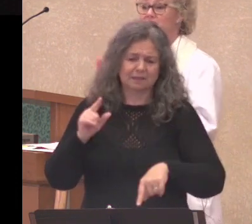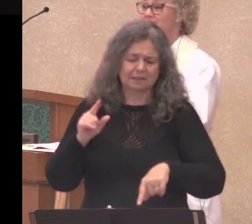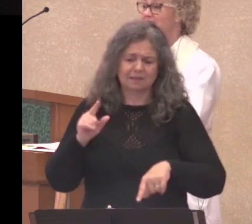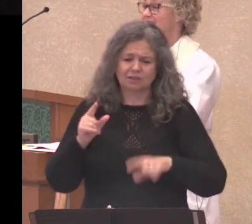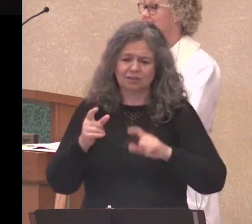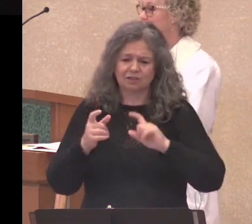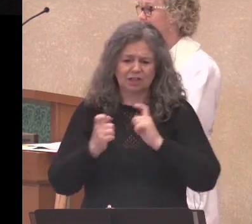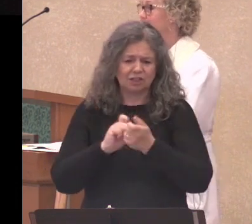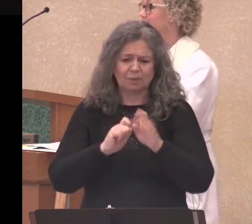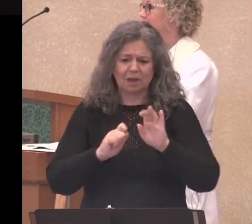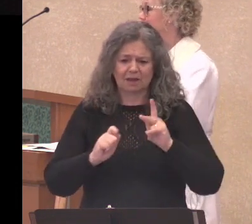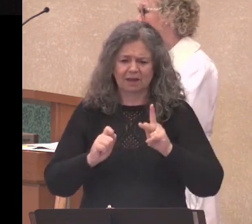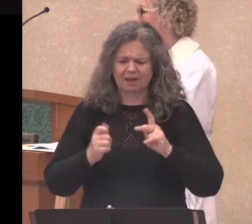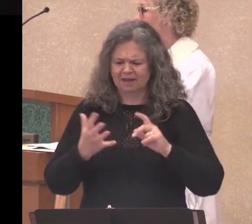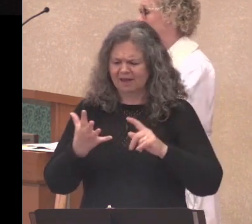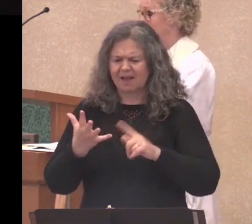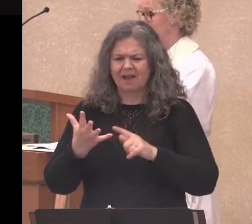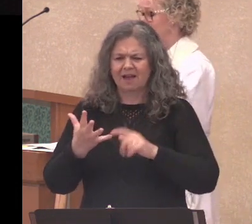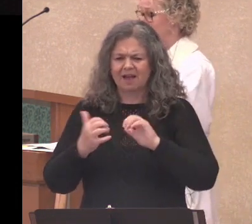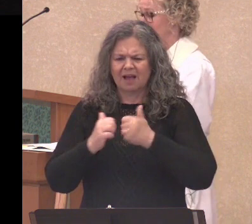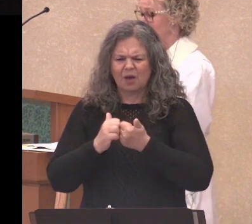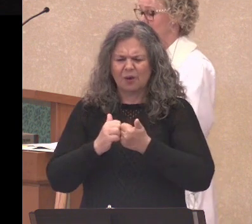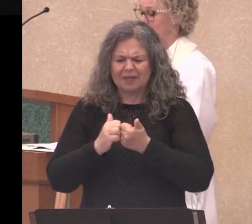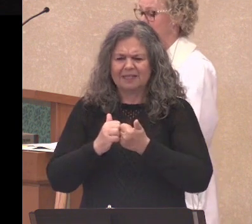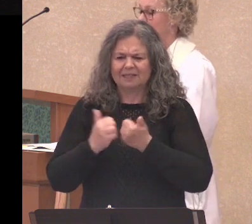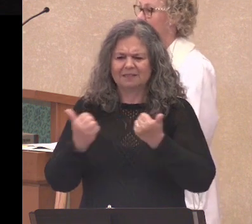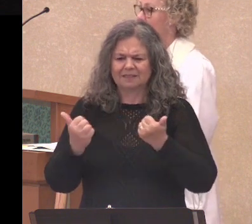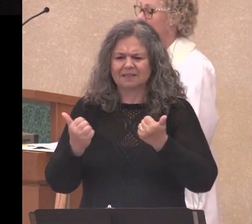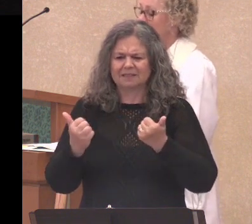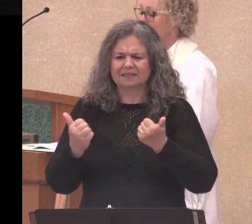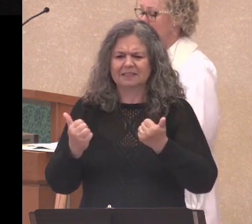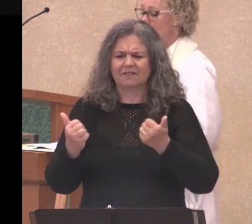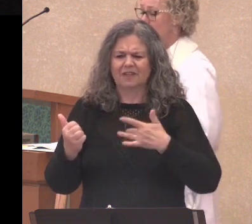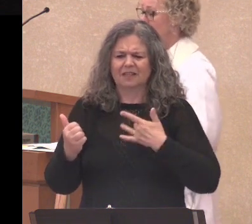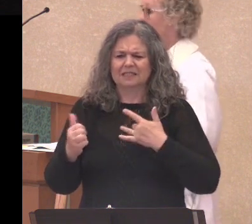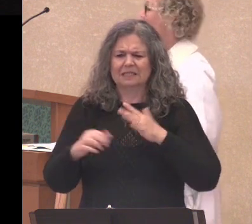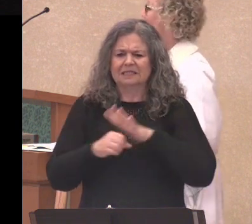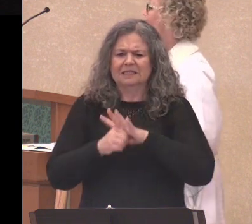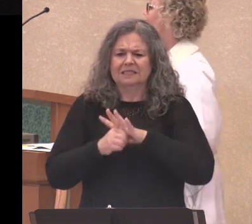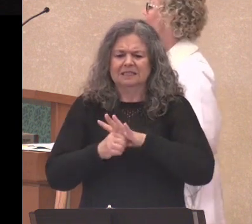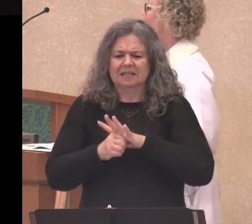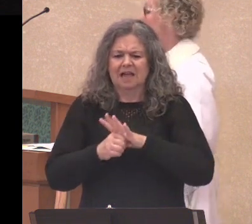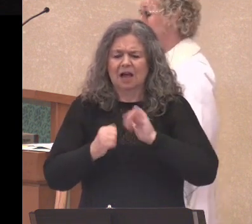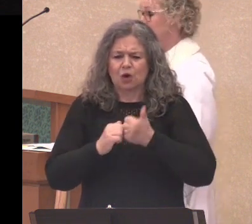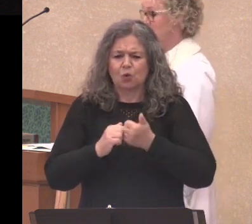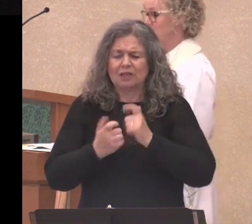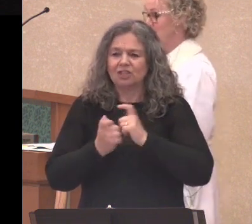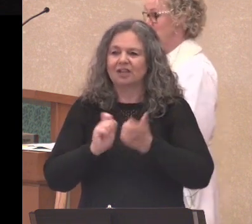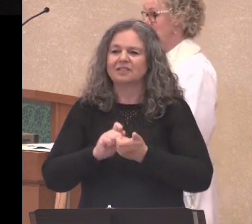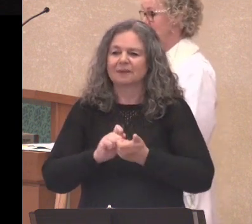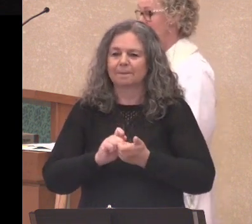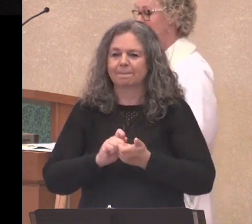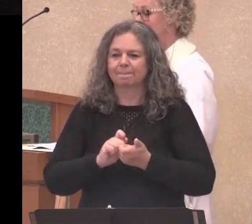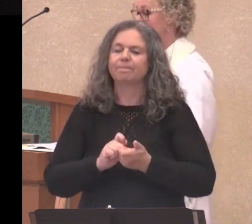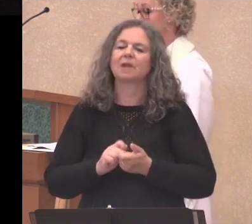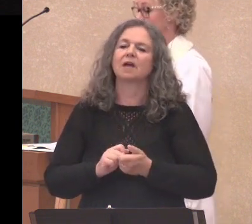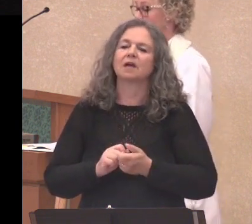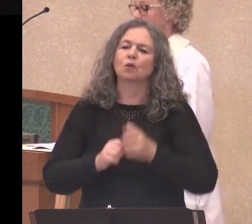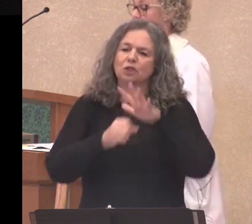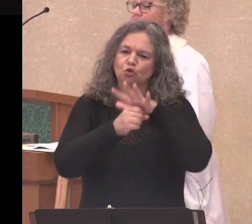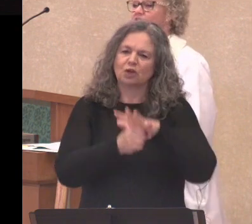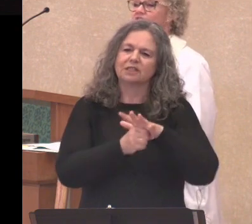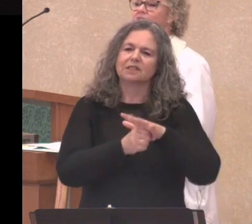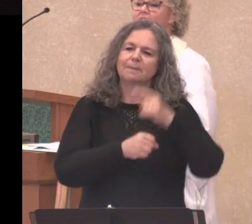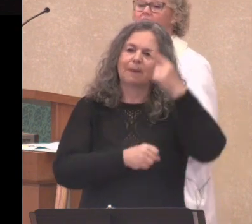out of this tight spot that I'm in? With stresses like these in my mind, I have chosen